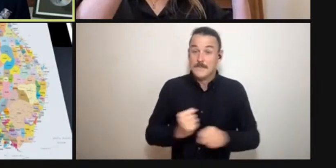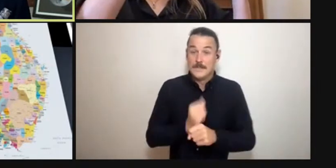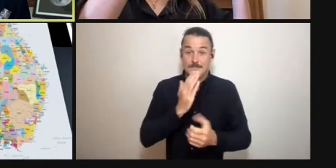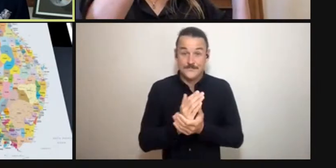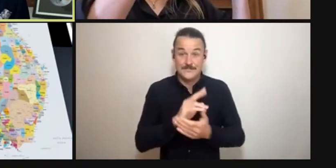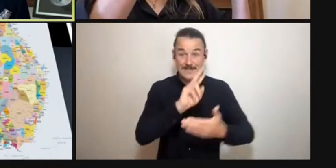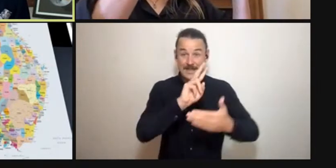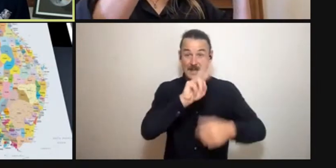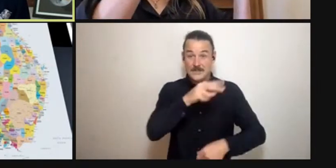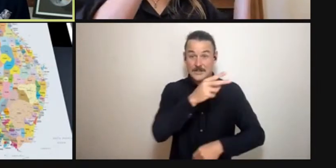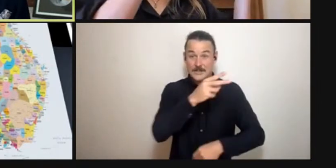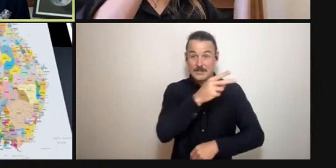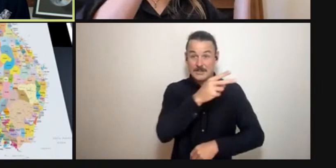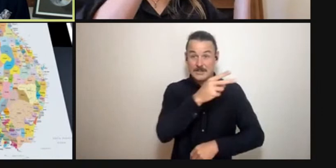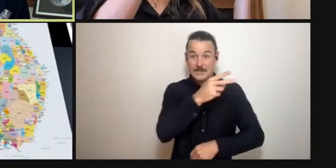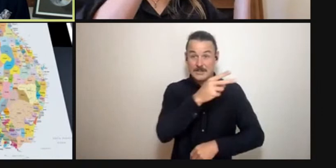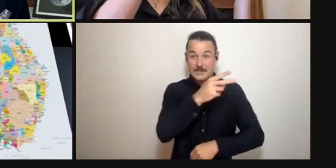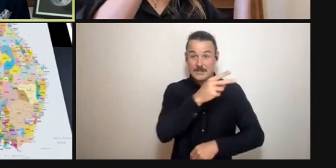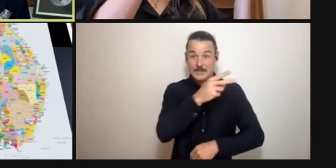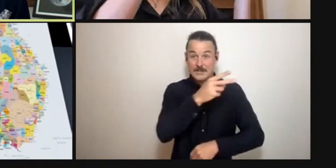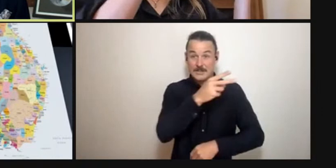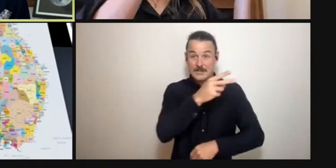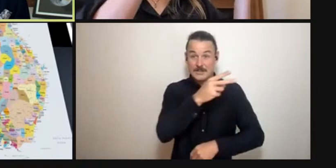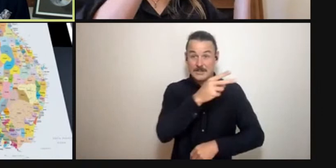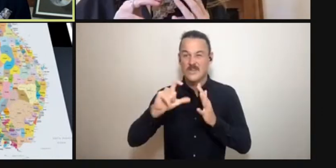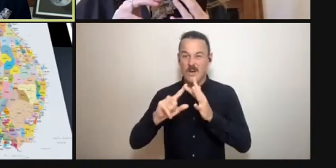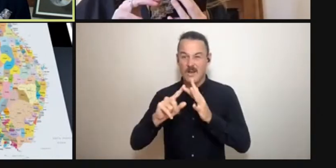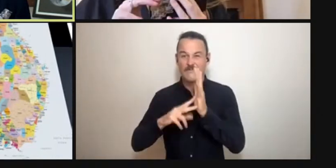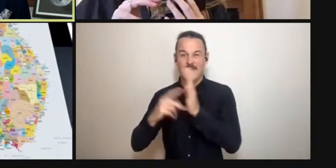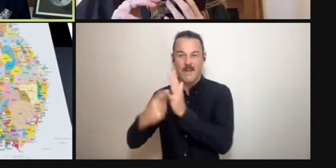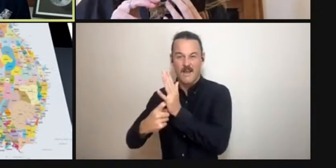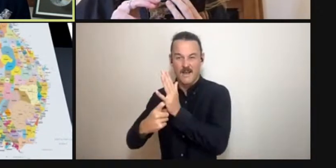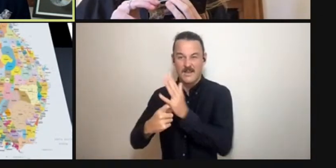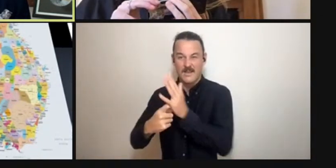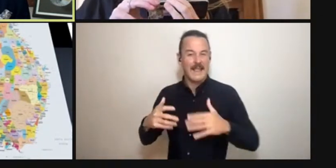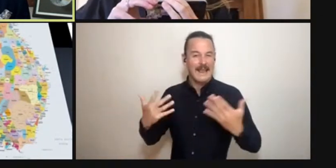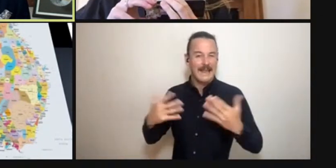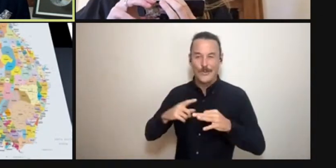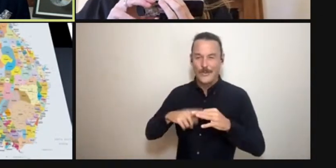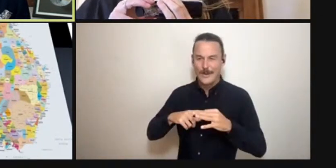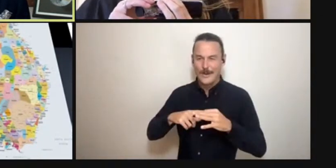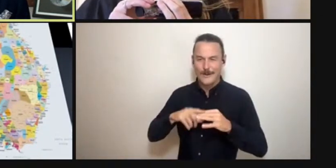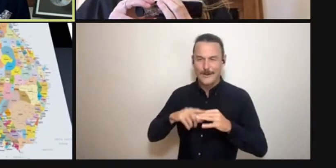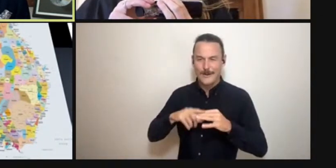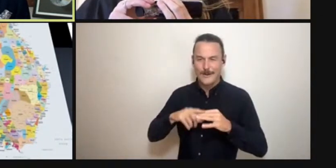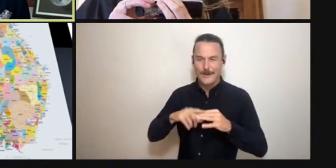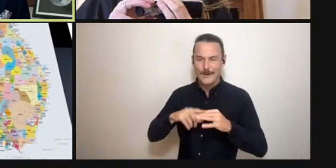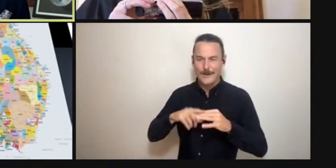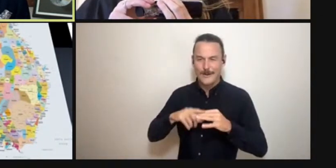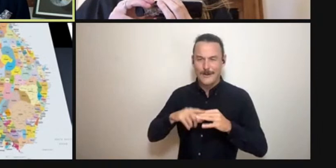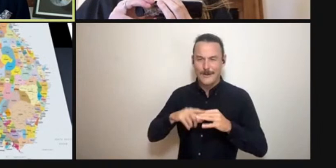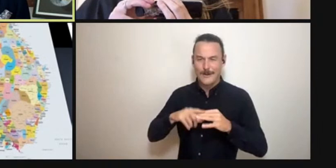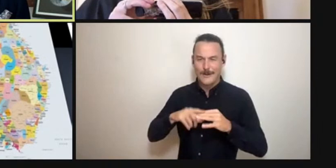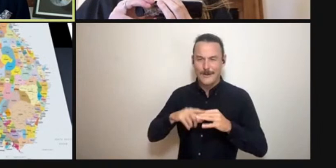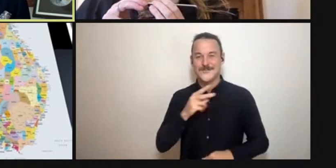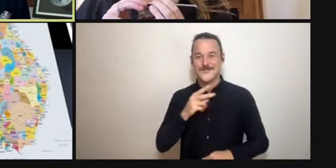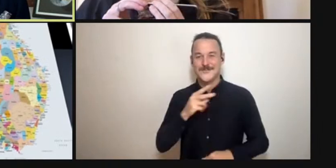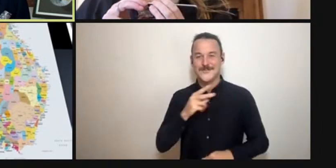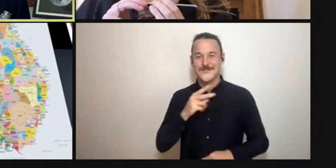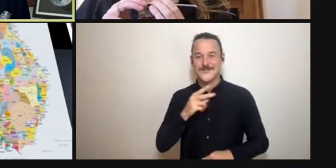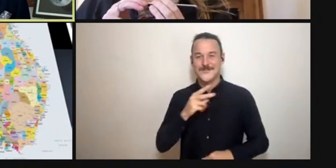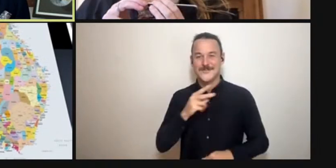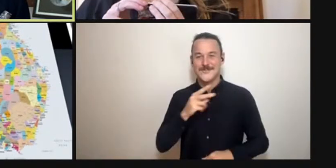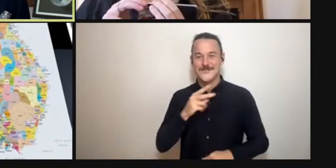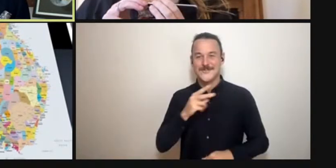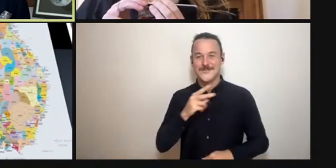AskSciVR to ask your questions. And now, I think it's time for the tour to begin. Rebecca,